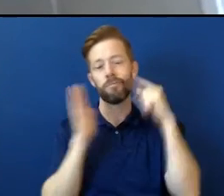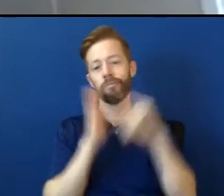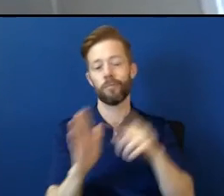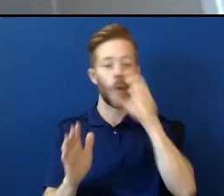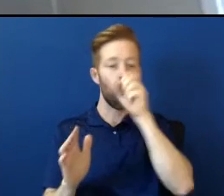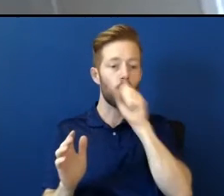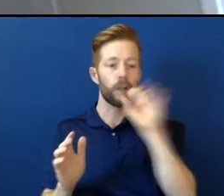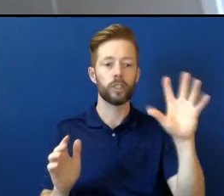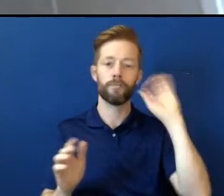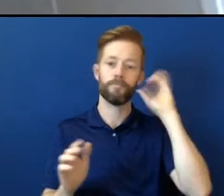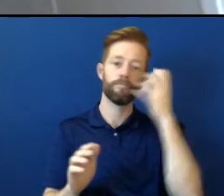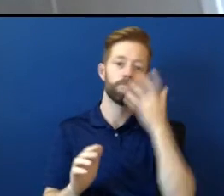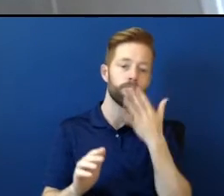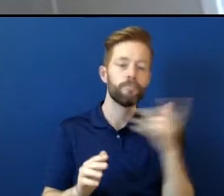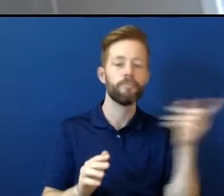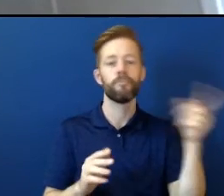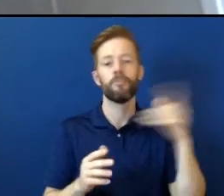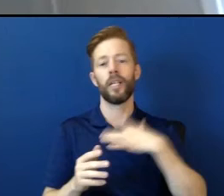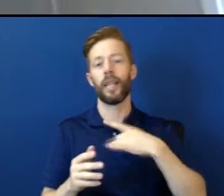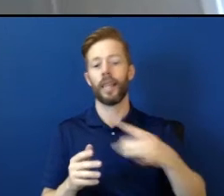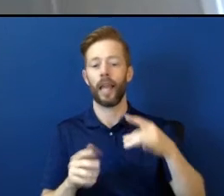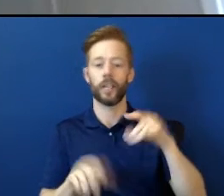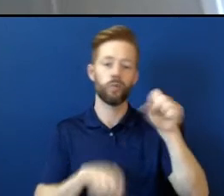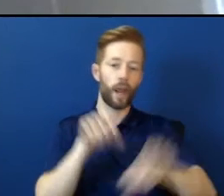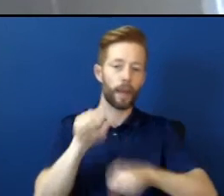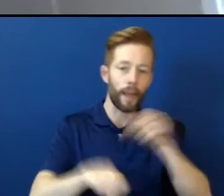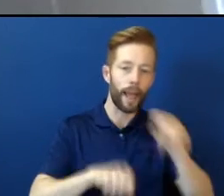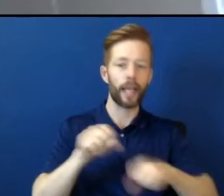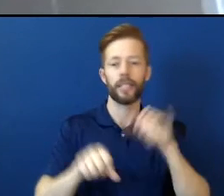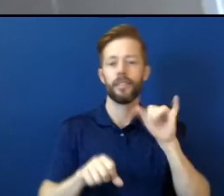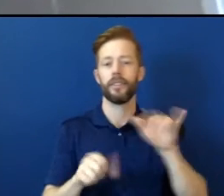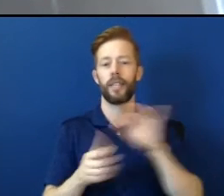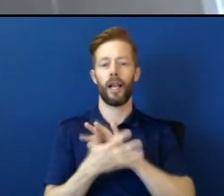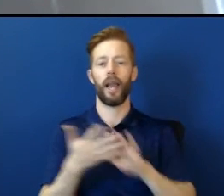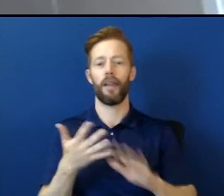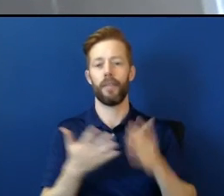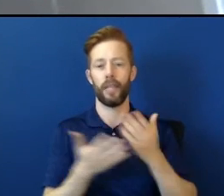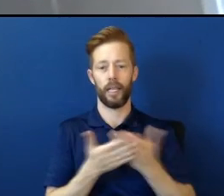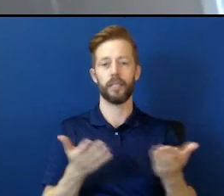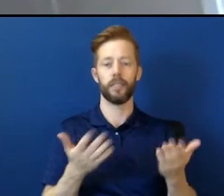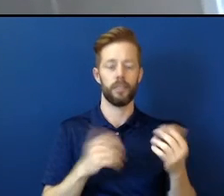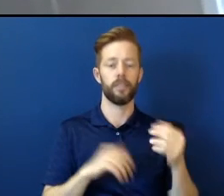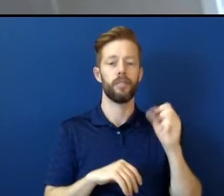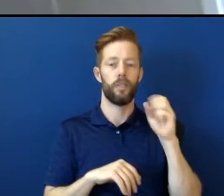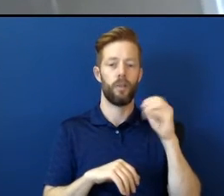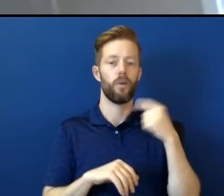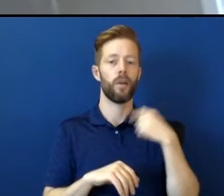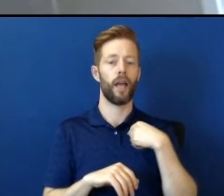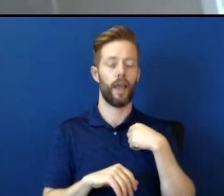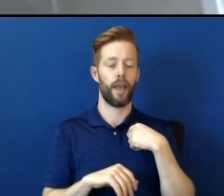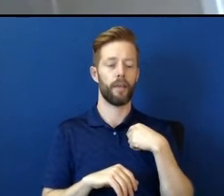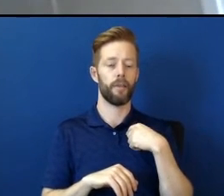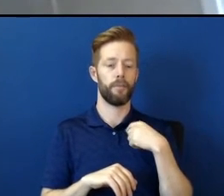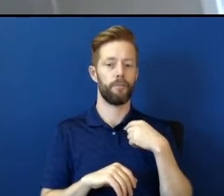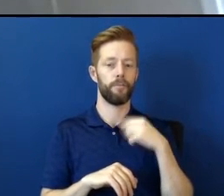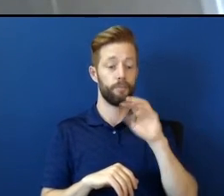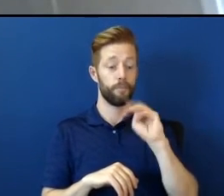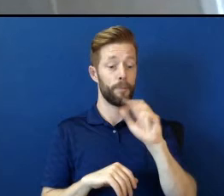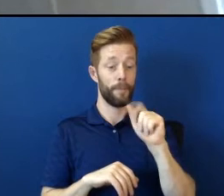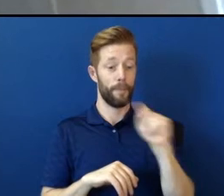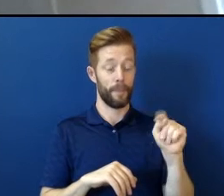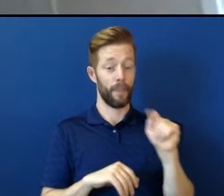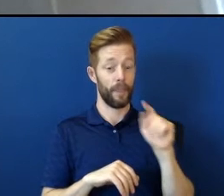is her favorite color. She likes to ride bikes, that kind of thing. And so I found